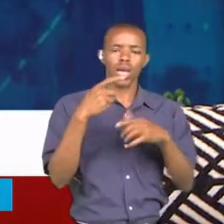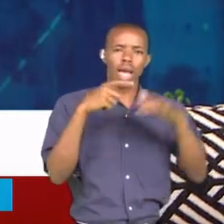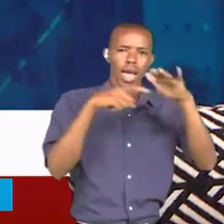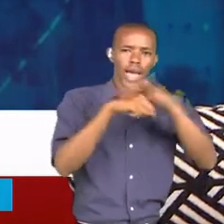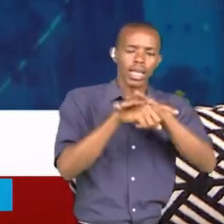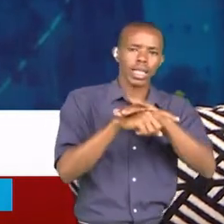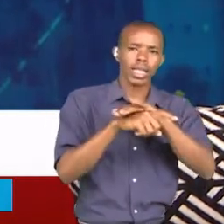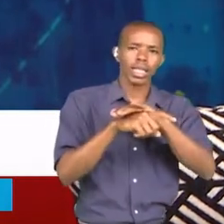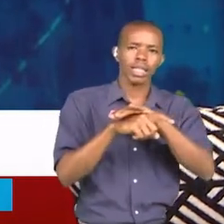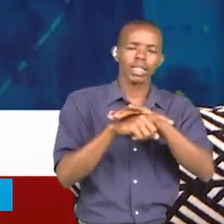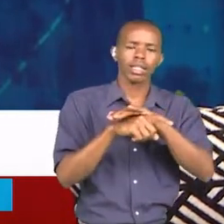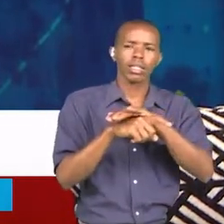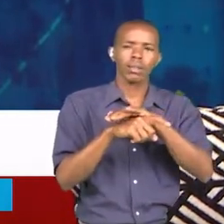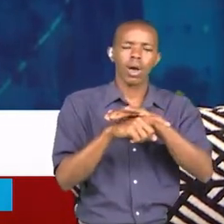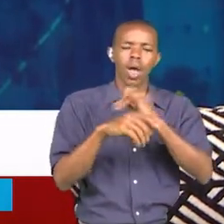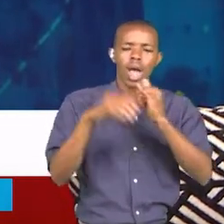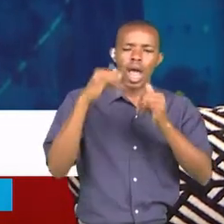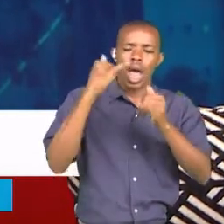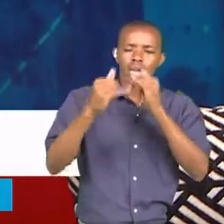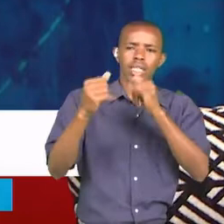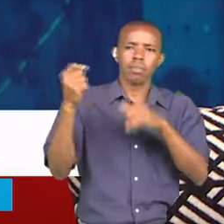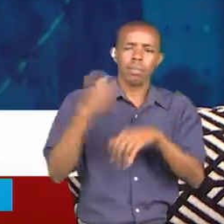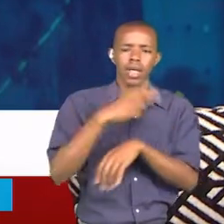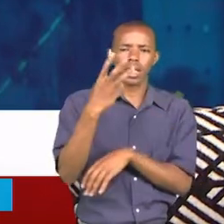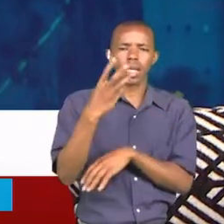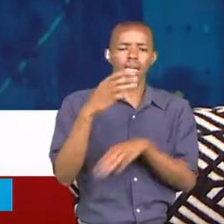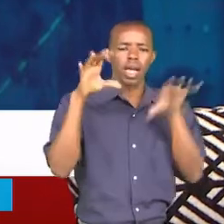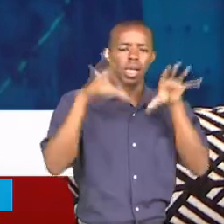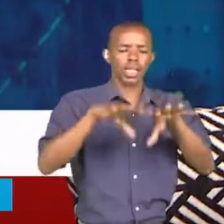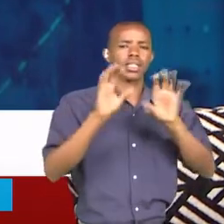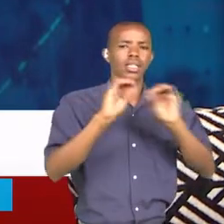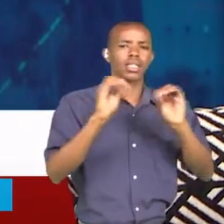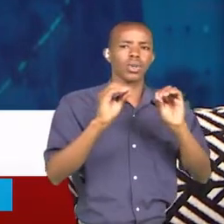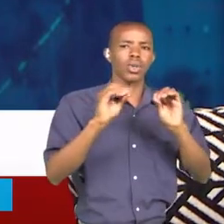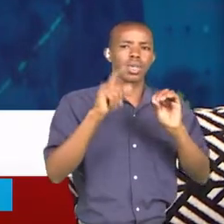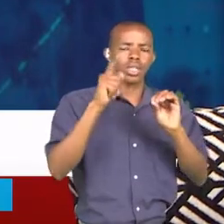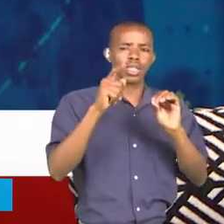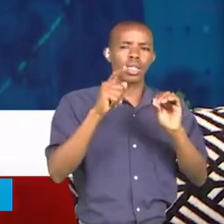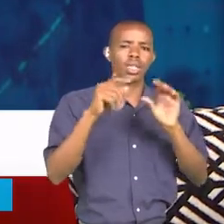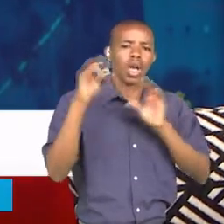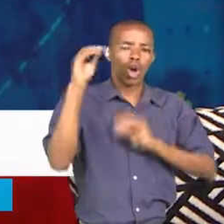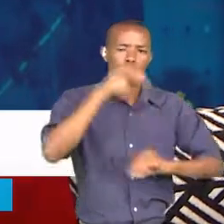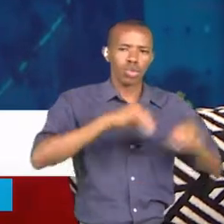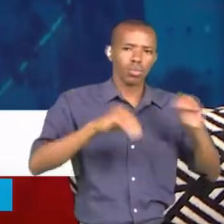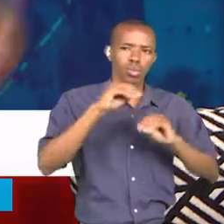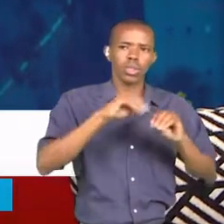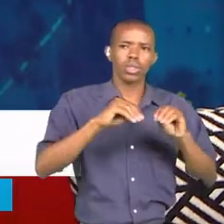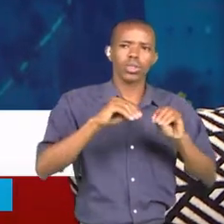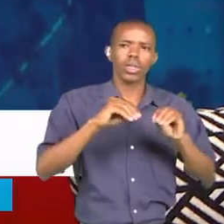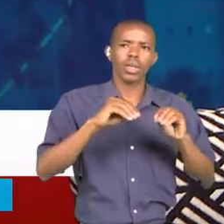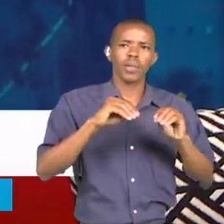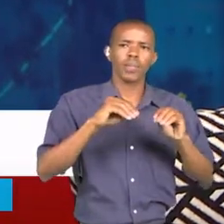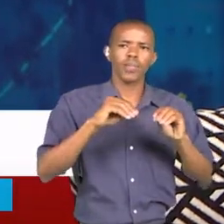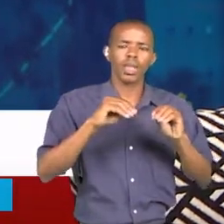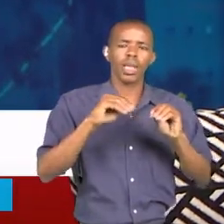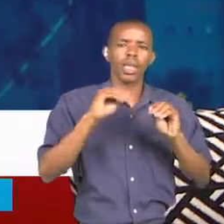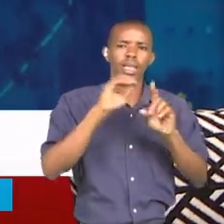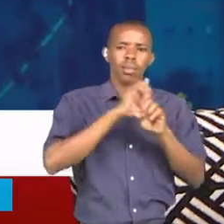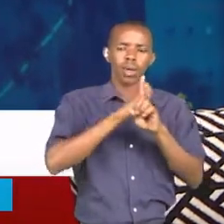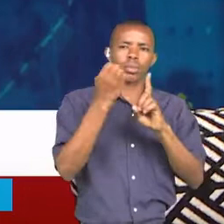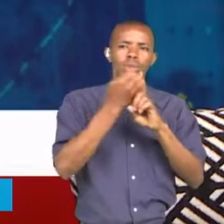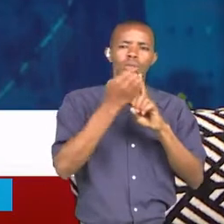20th March, getting to the end of March, and still there is no rains. This has been attributed to the cyclones that have been developing in the